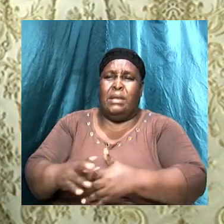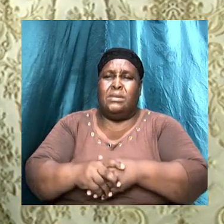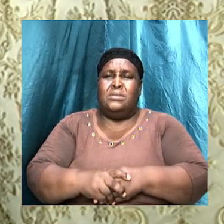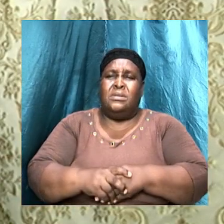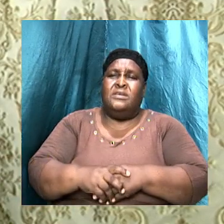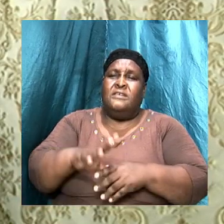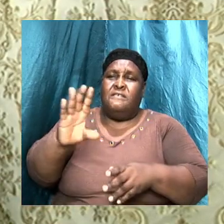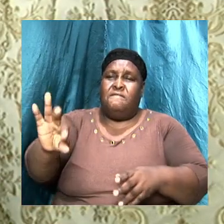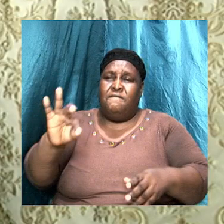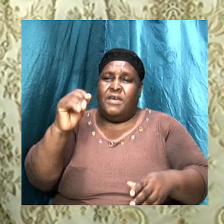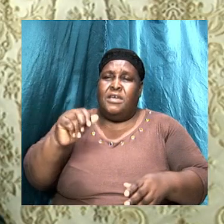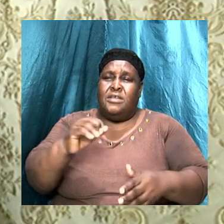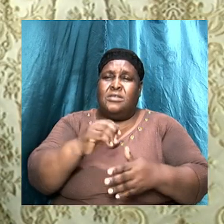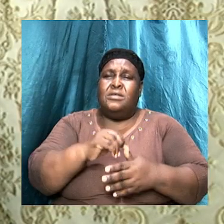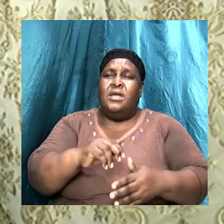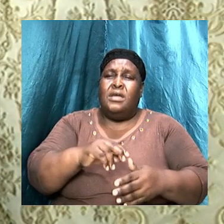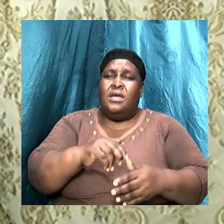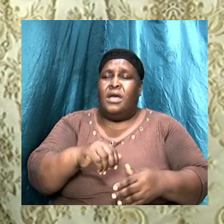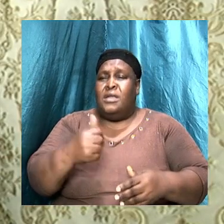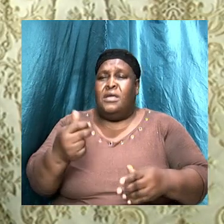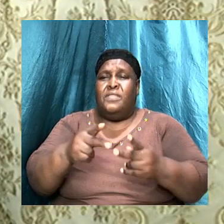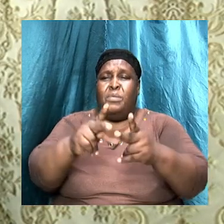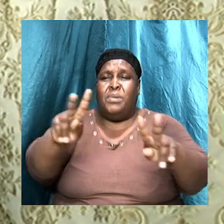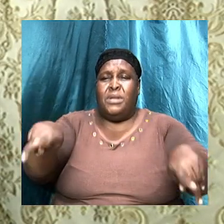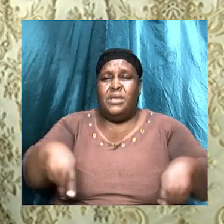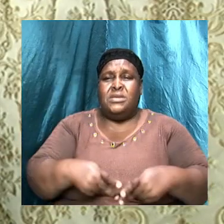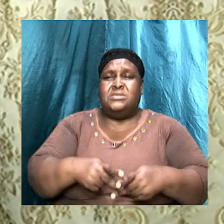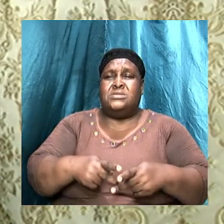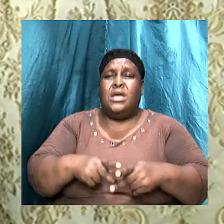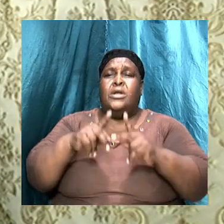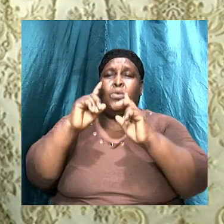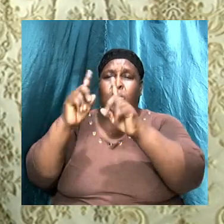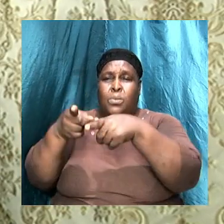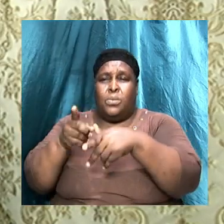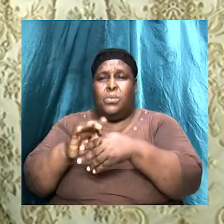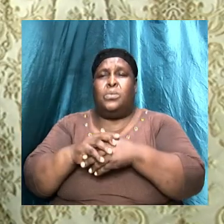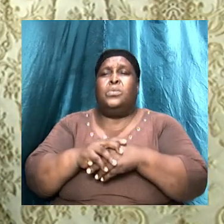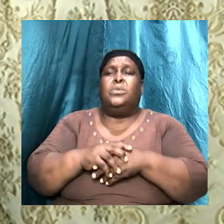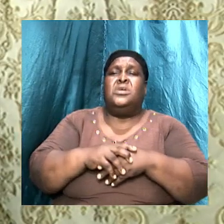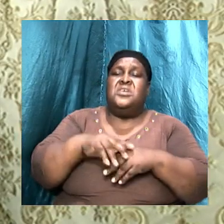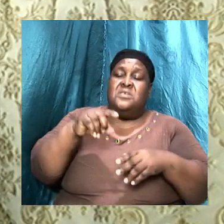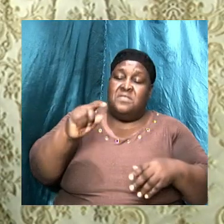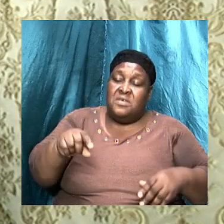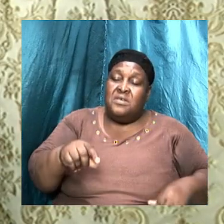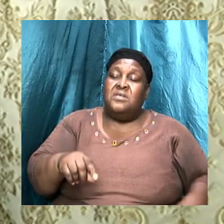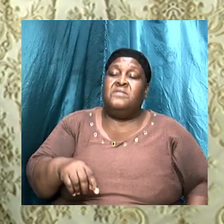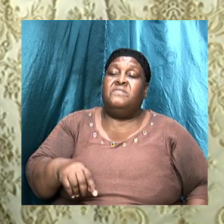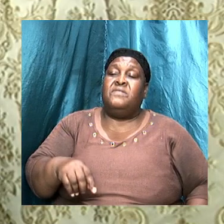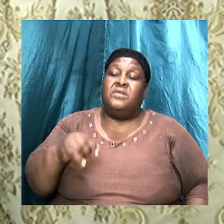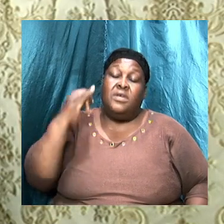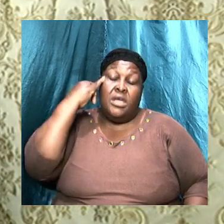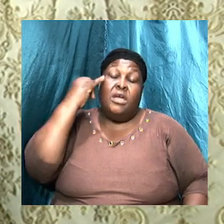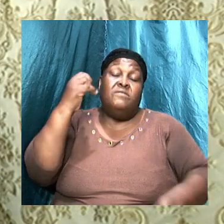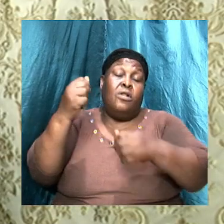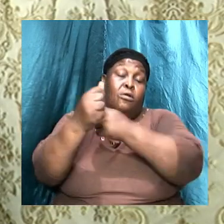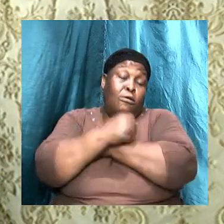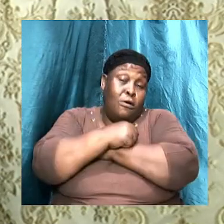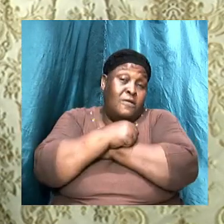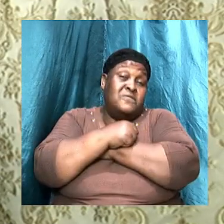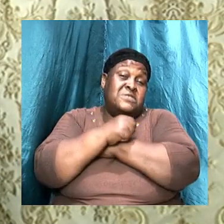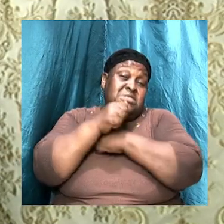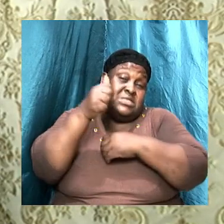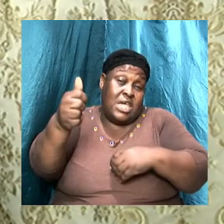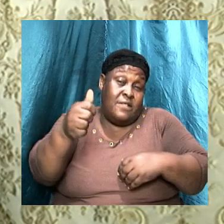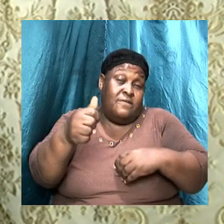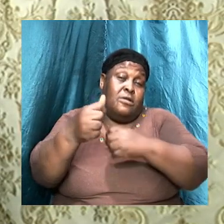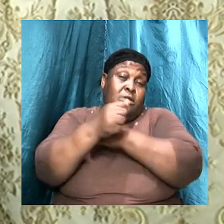harsh Amen you find somewhere else and go because this is if you love yourself and you love your soul